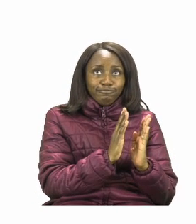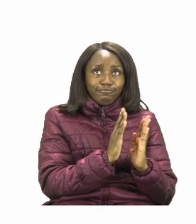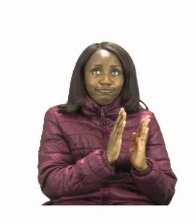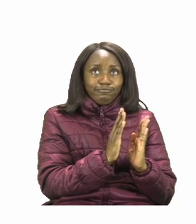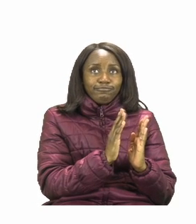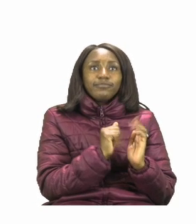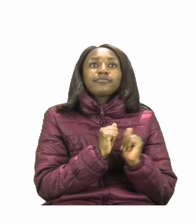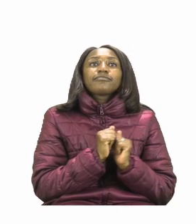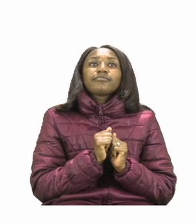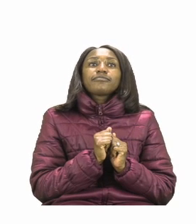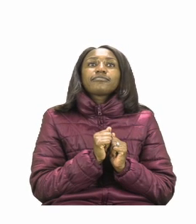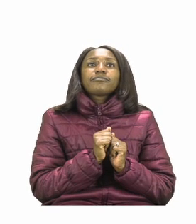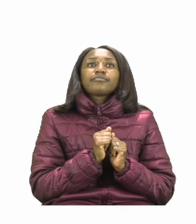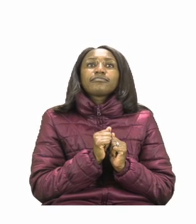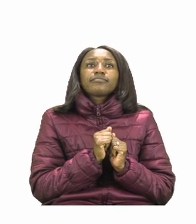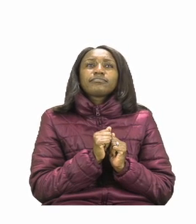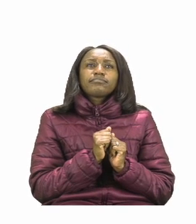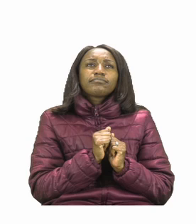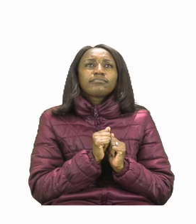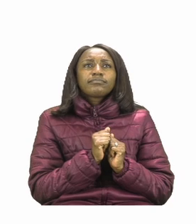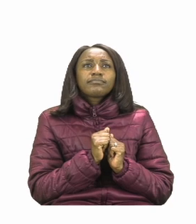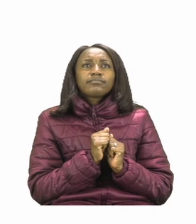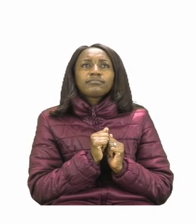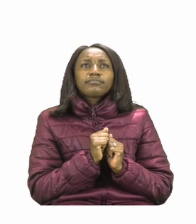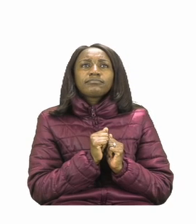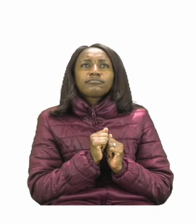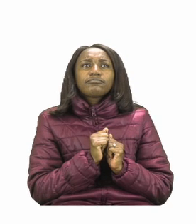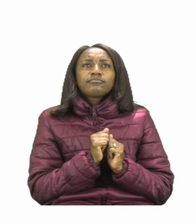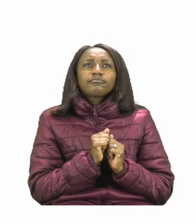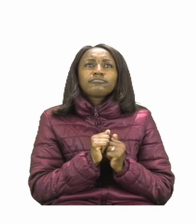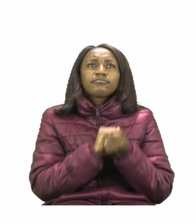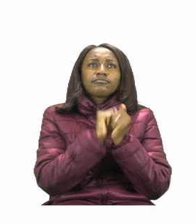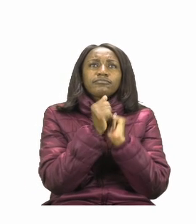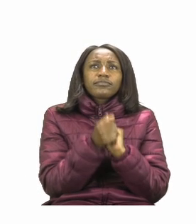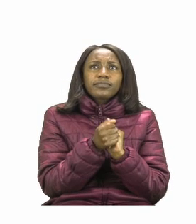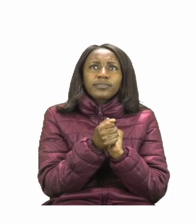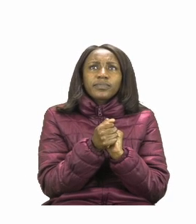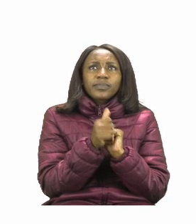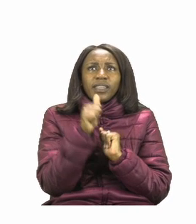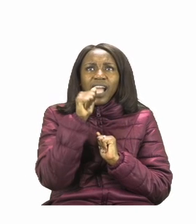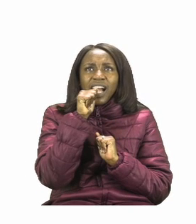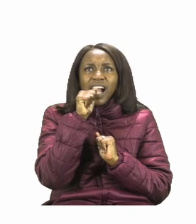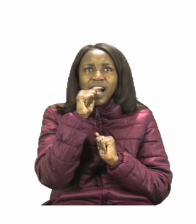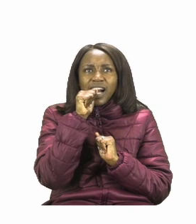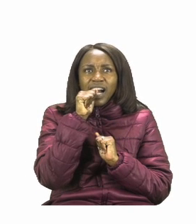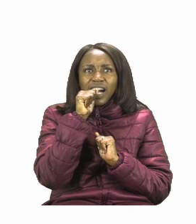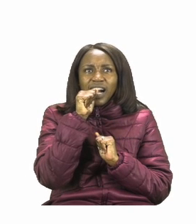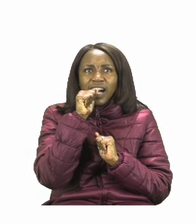The next picture we can see is of somebody who is changing the batteries of a